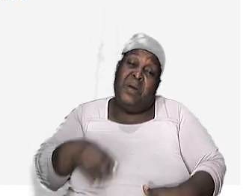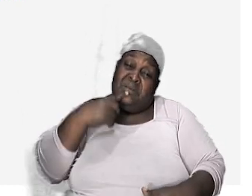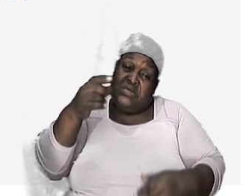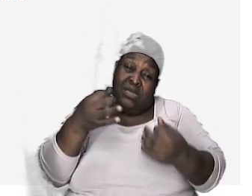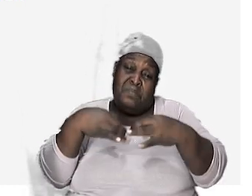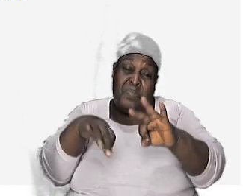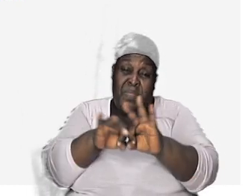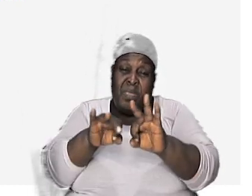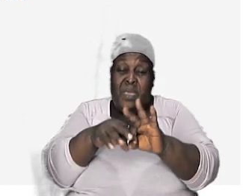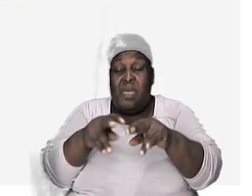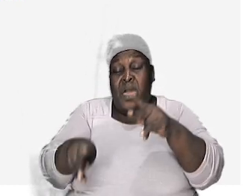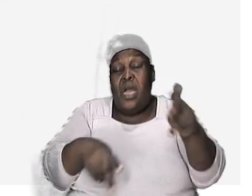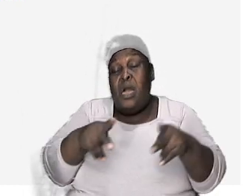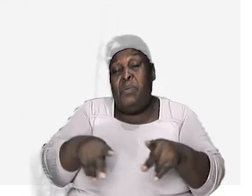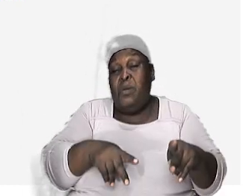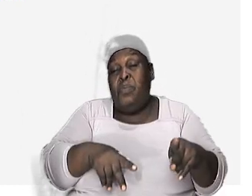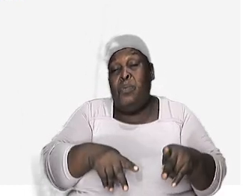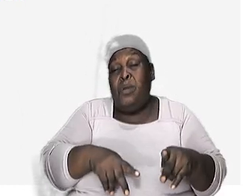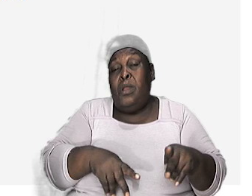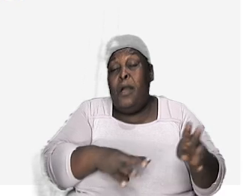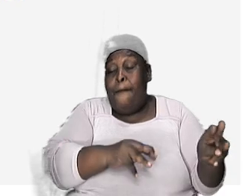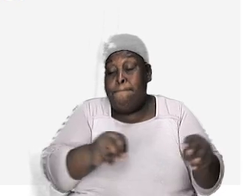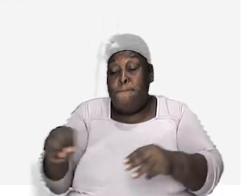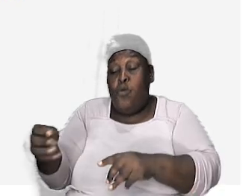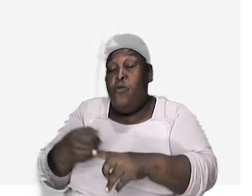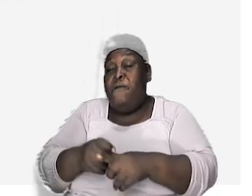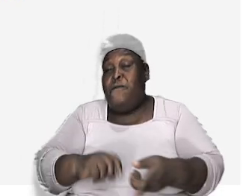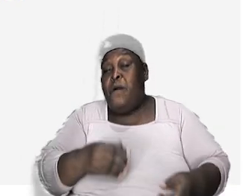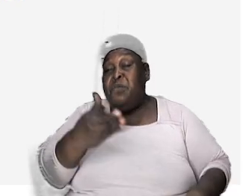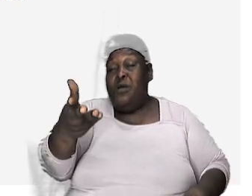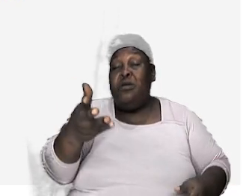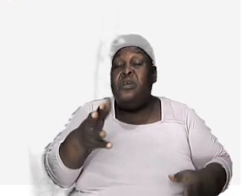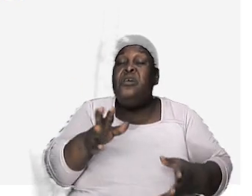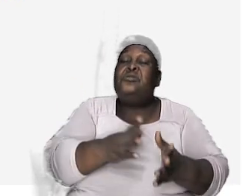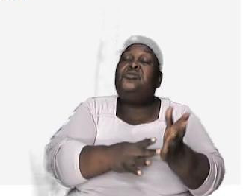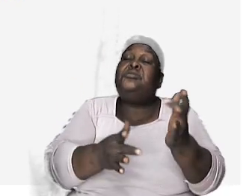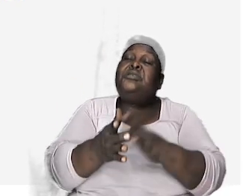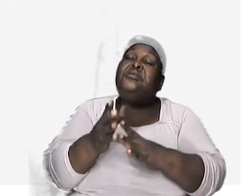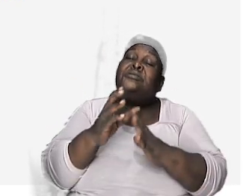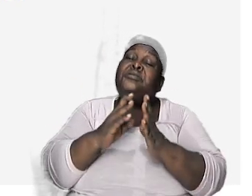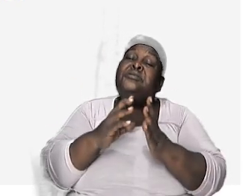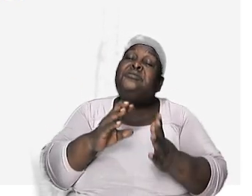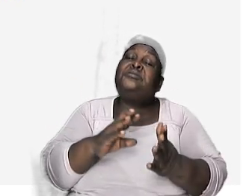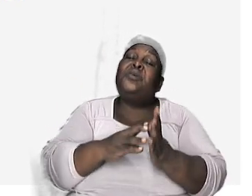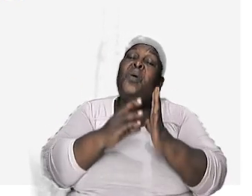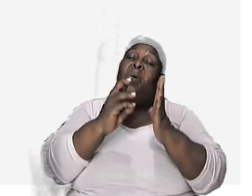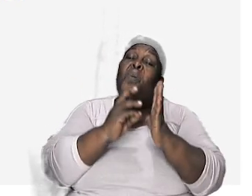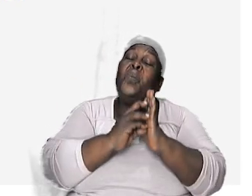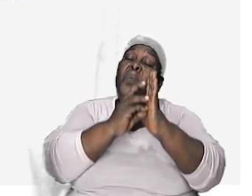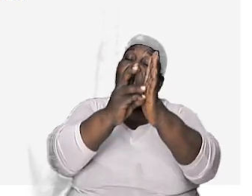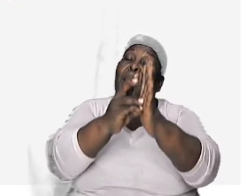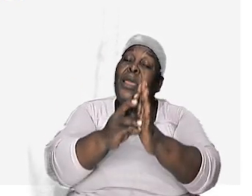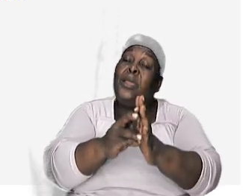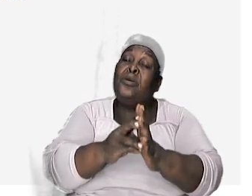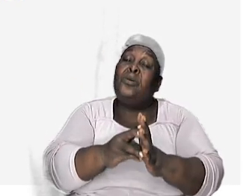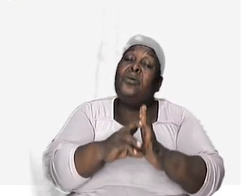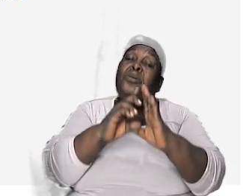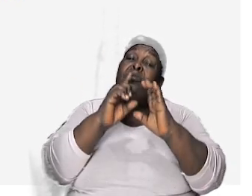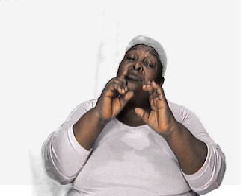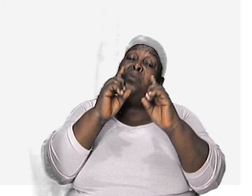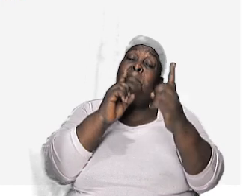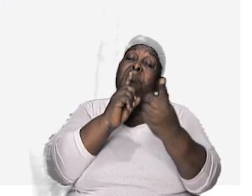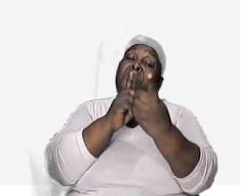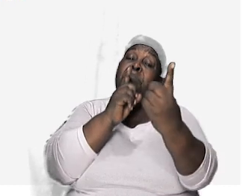away from and say, boy, me not end up there, so Jesus is willing, amen, to come to your Samaria so that he might meet